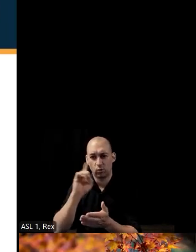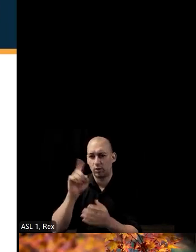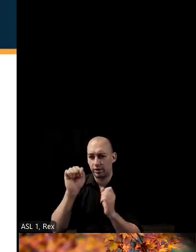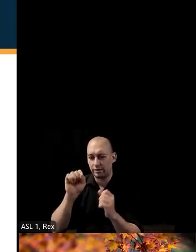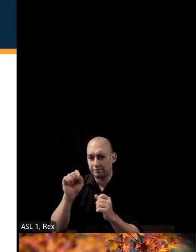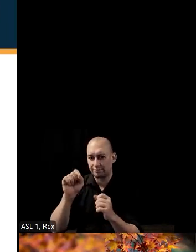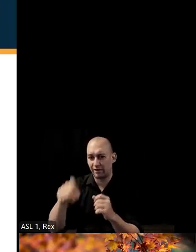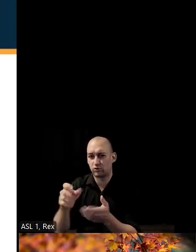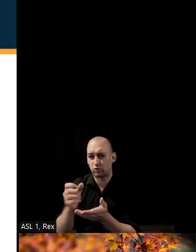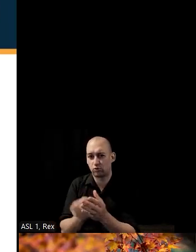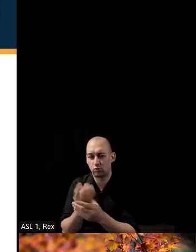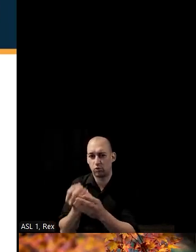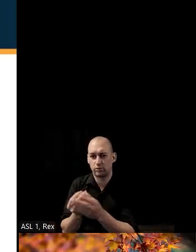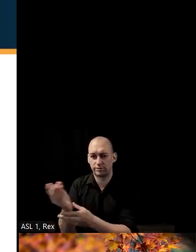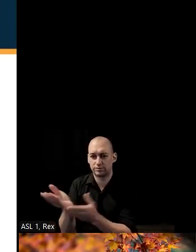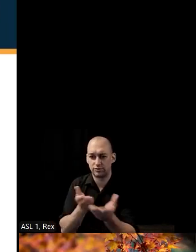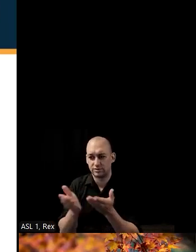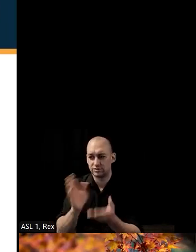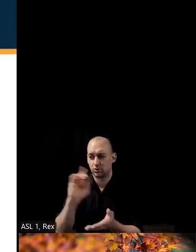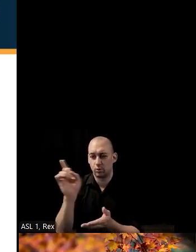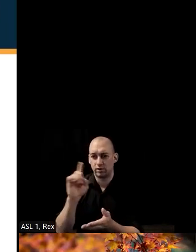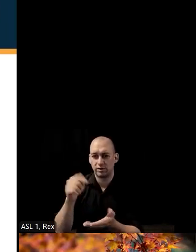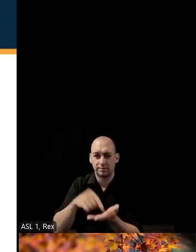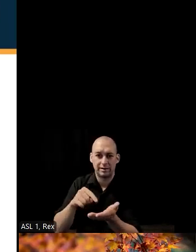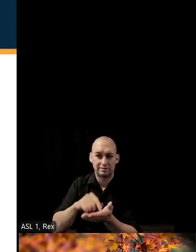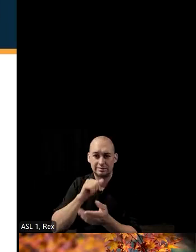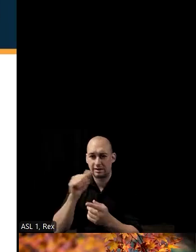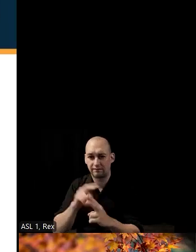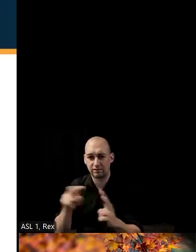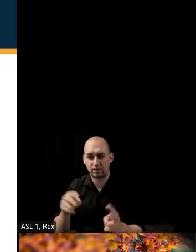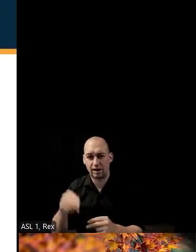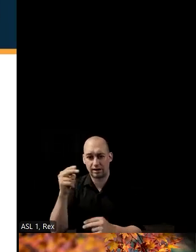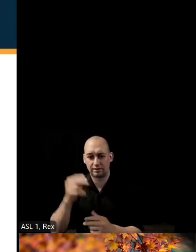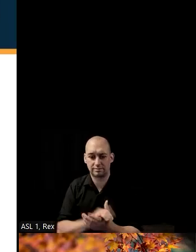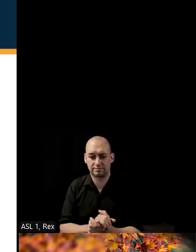maybe where the demand might not be so high. All right, next slide.